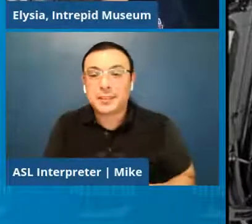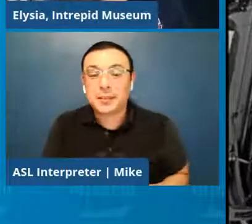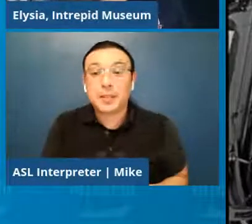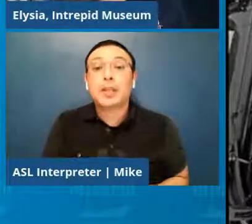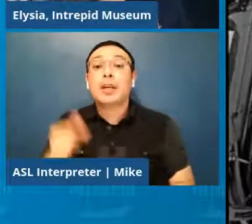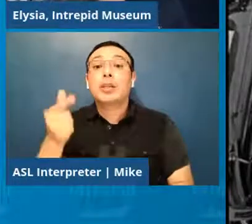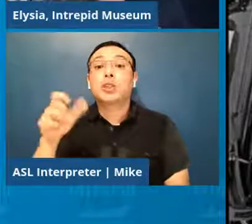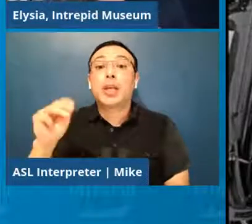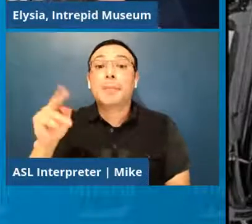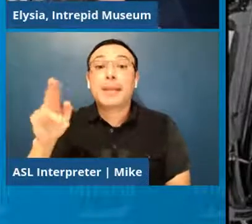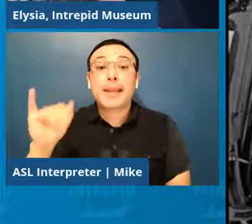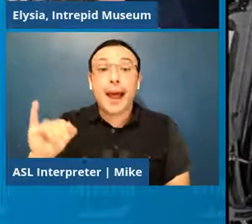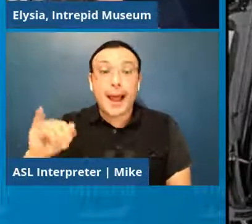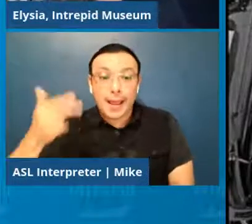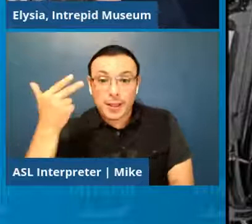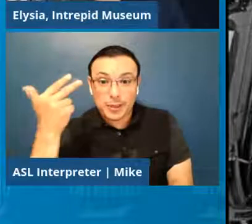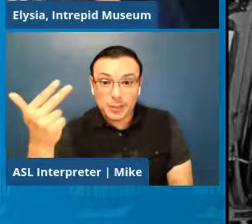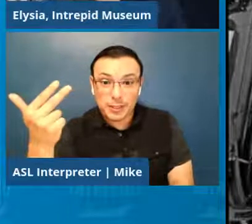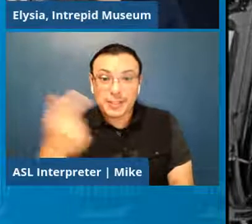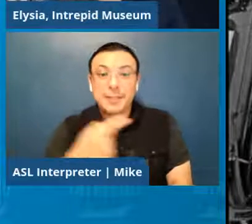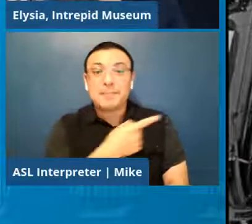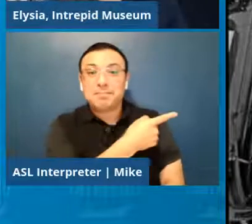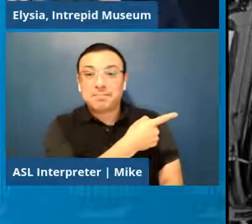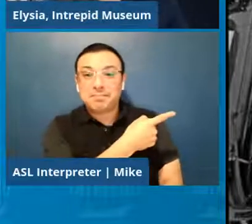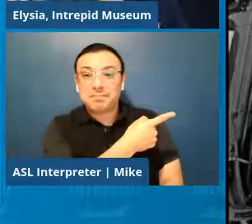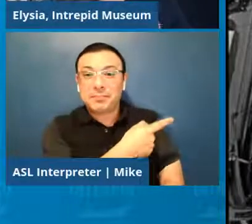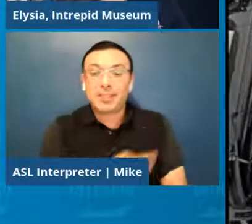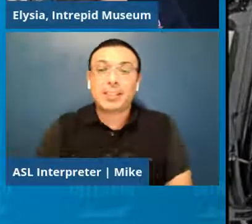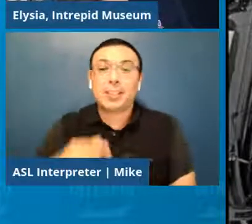had these guys, Gus Grissom and John Young.